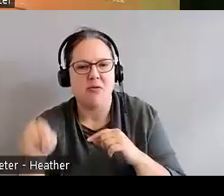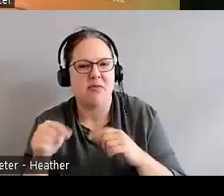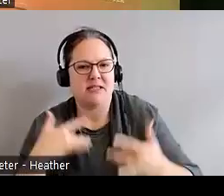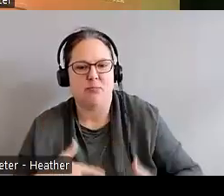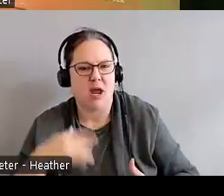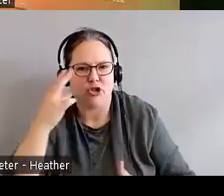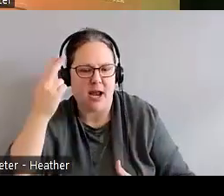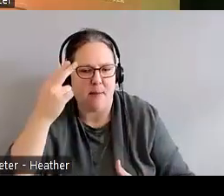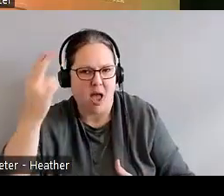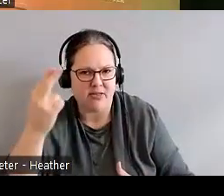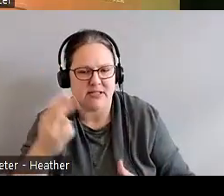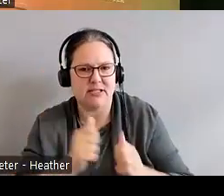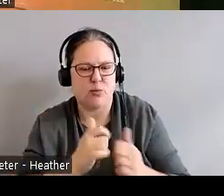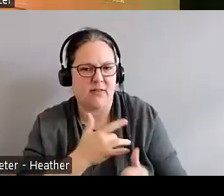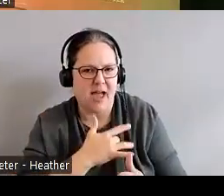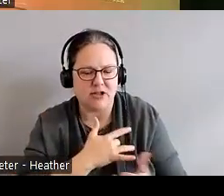of